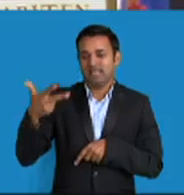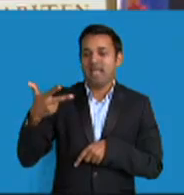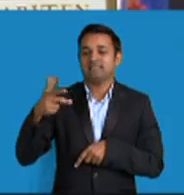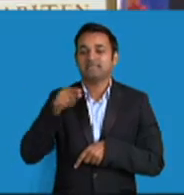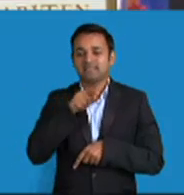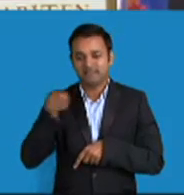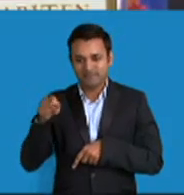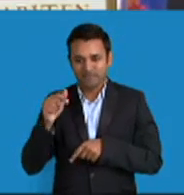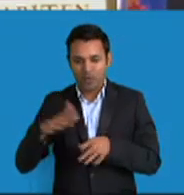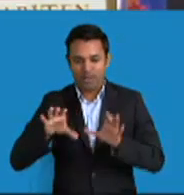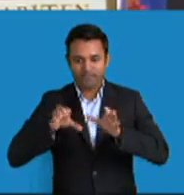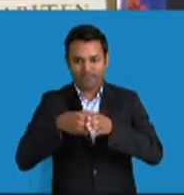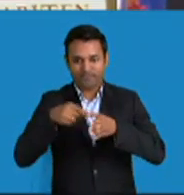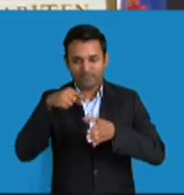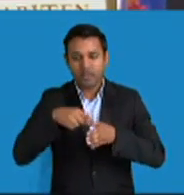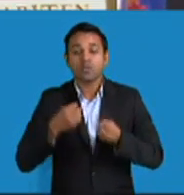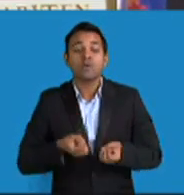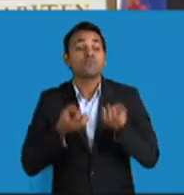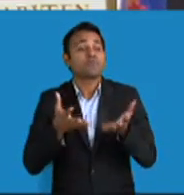we provided